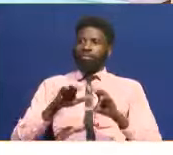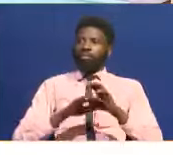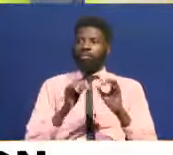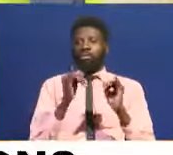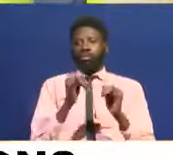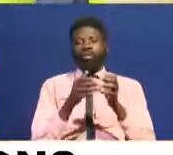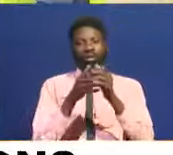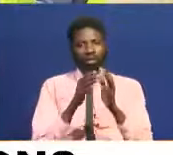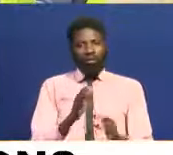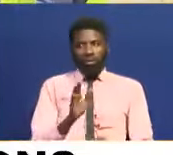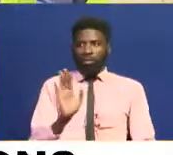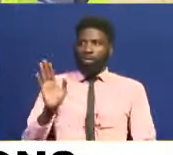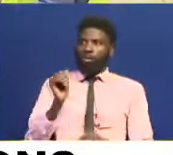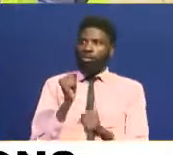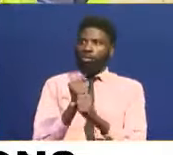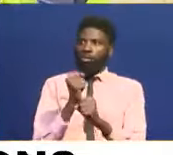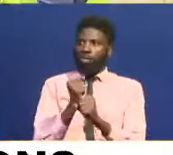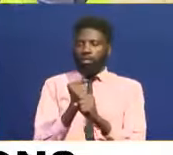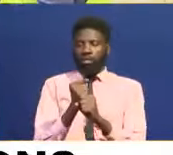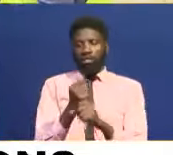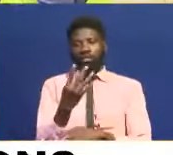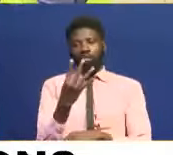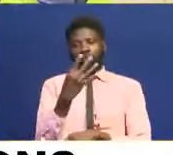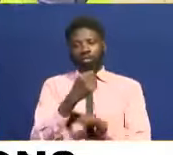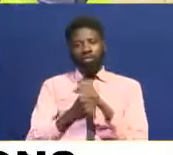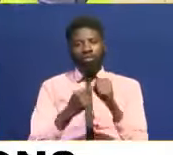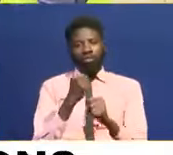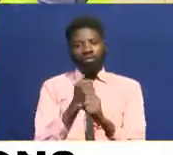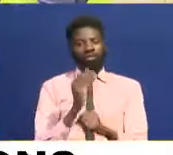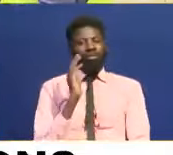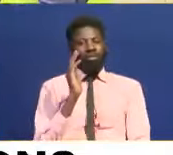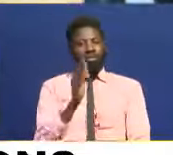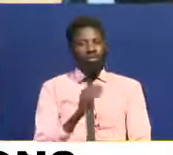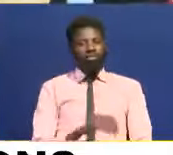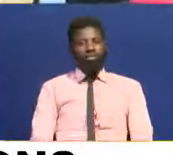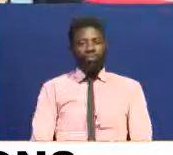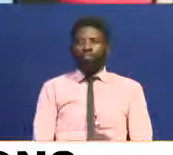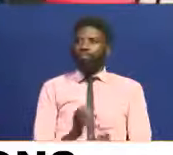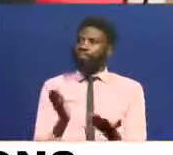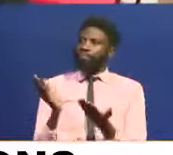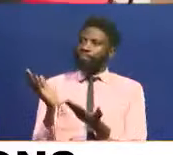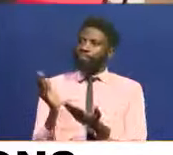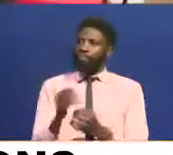The new leaders will take up their roles for a term of 4 years. Let's take a look.